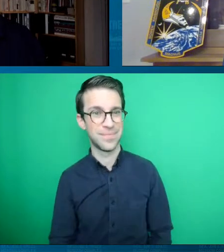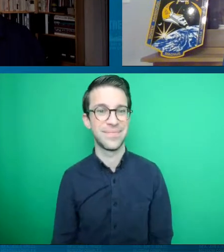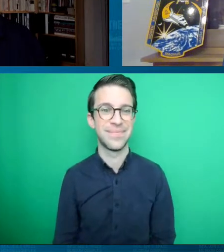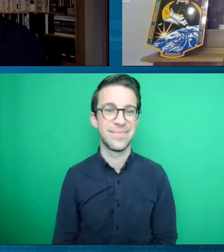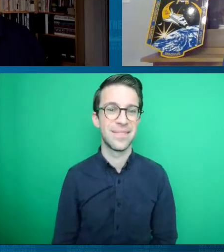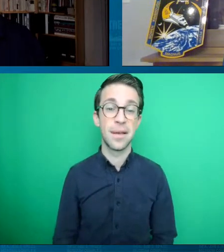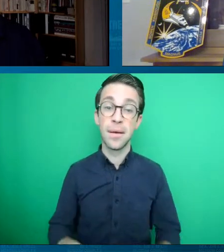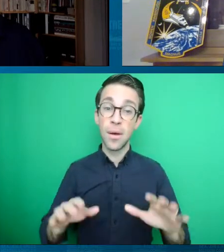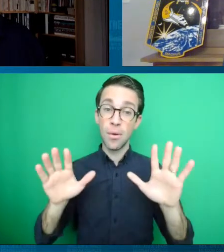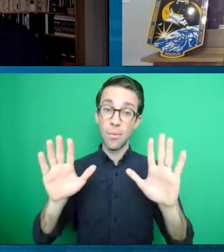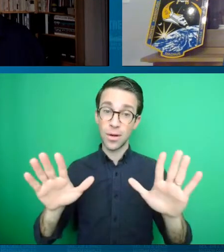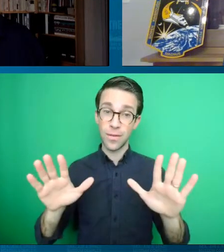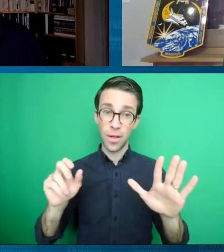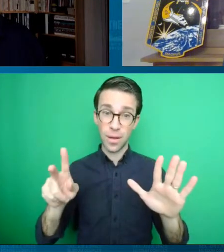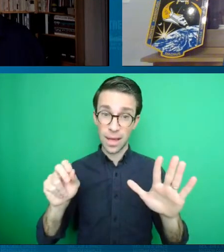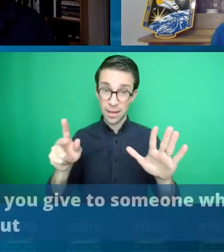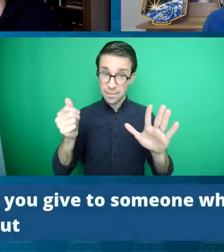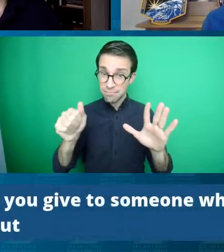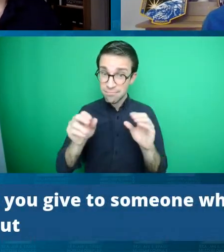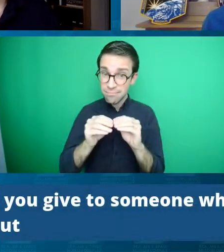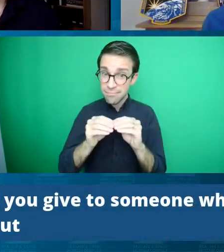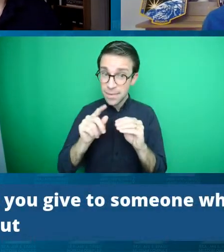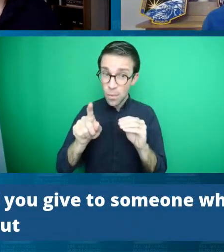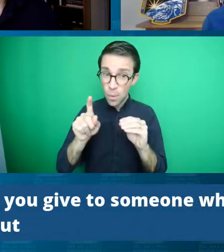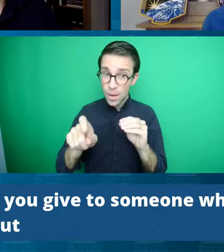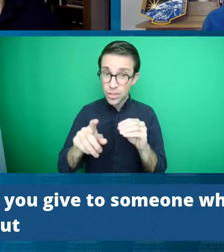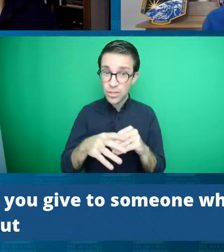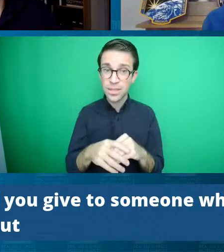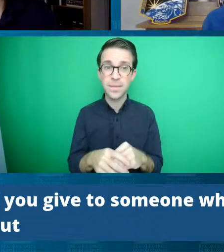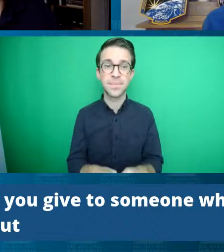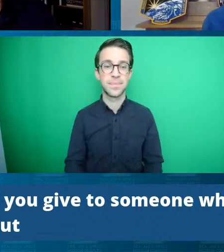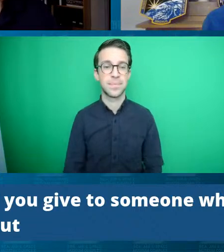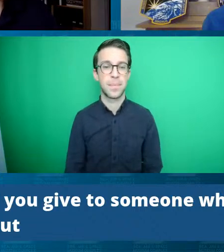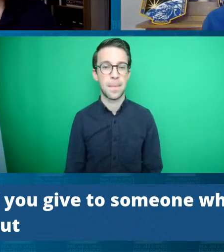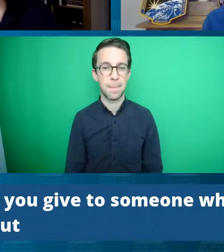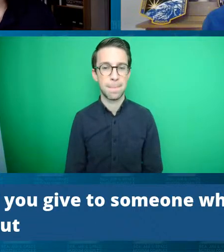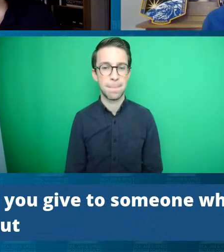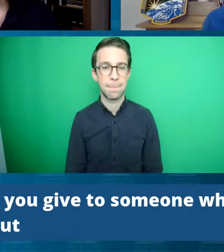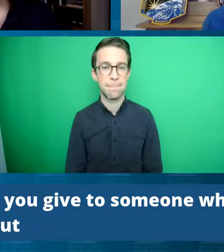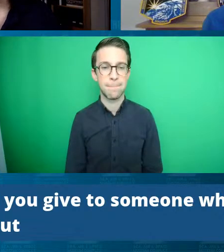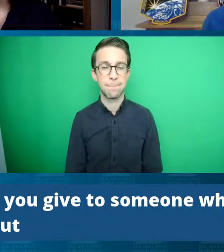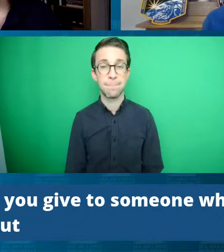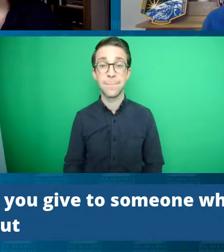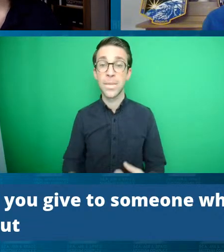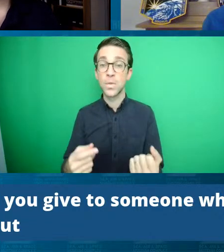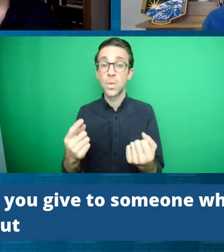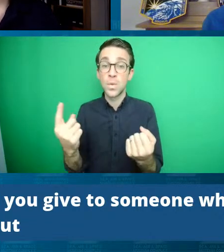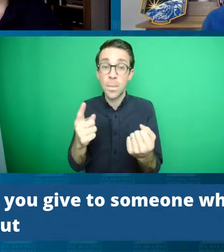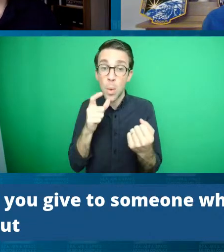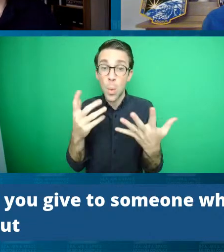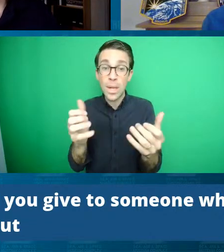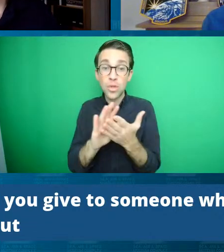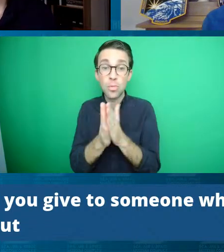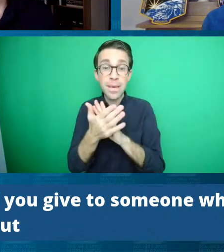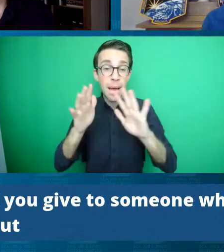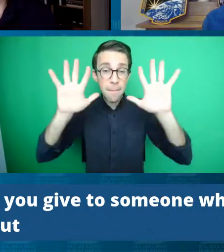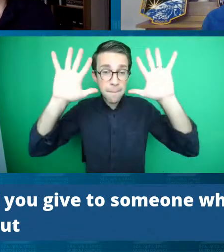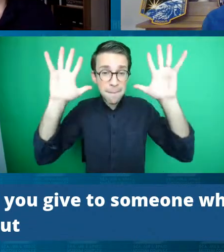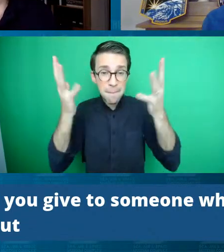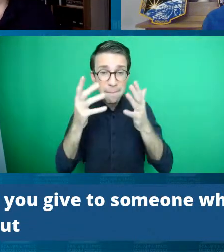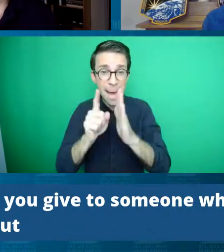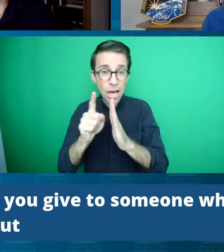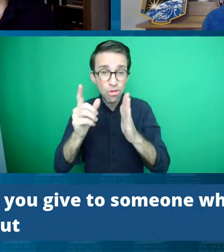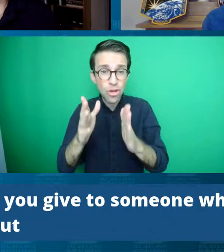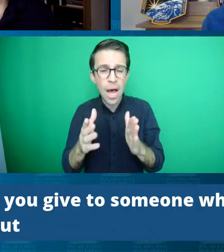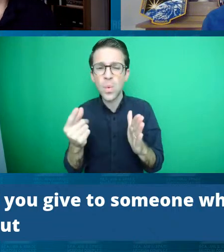Wonderful. And let's see, do we have any other questions? All right. What advice would you give to someone who wants to become an astronaut? Oh, I